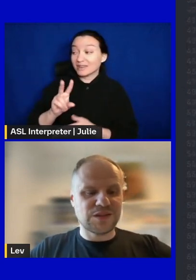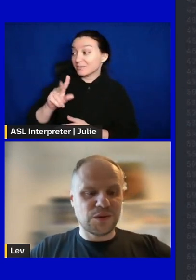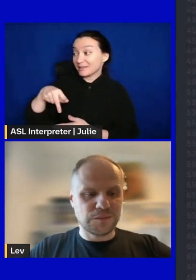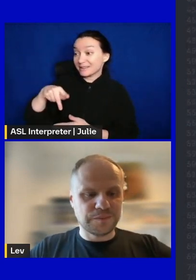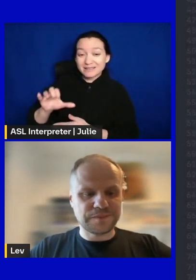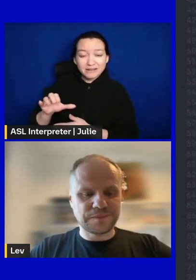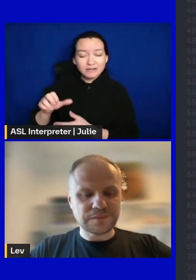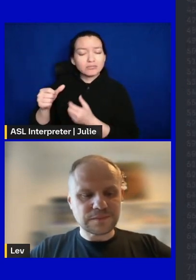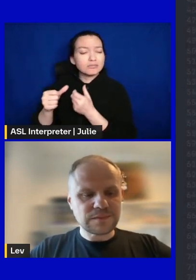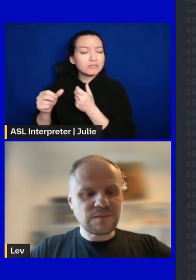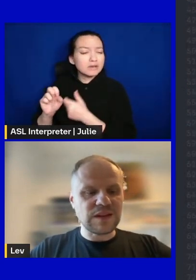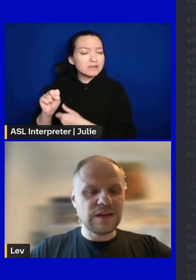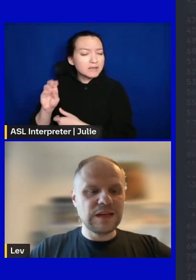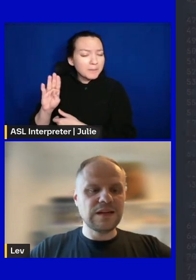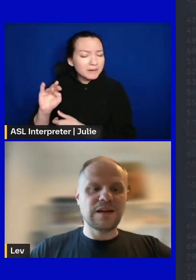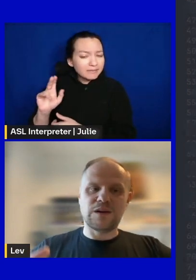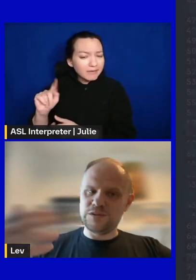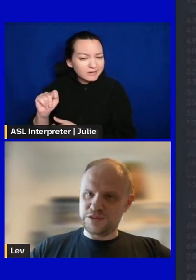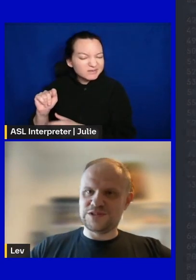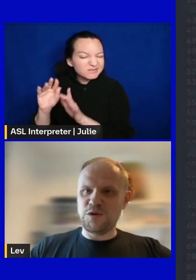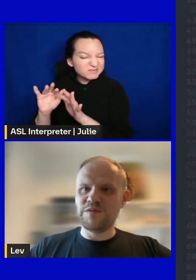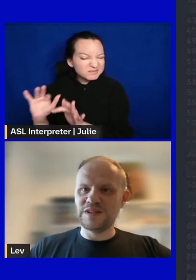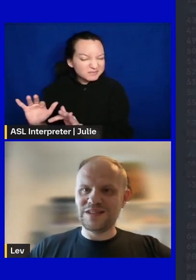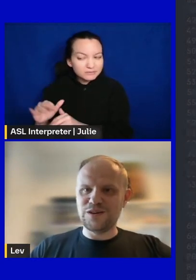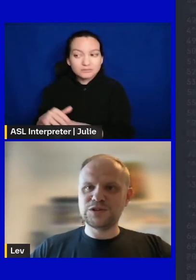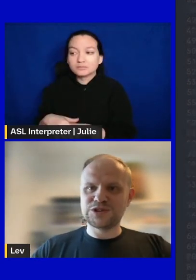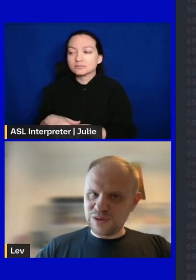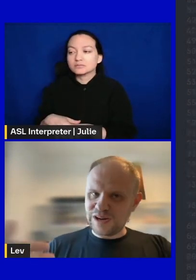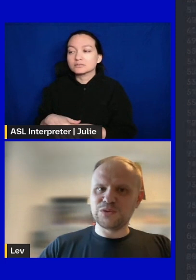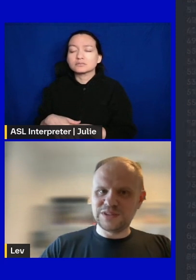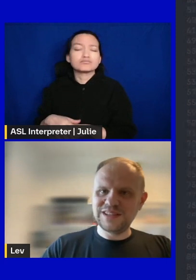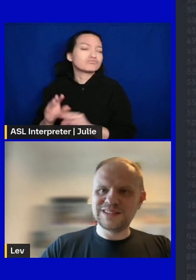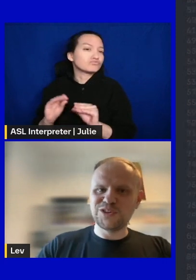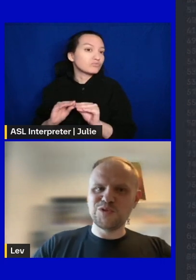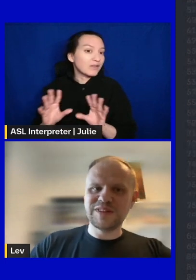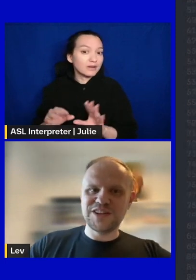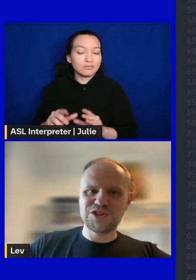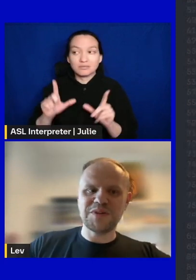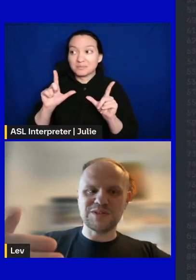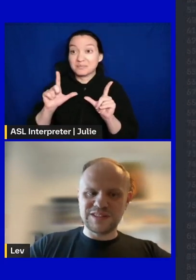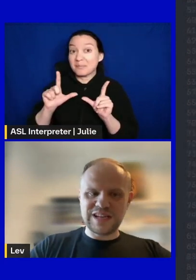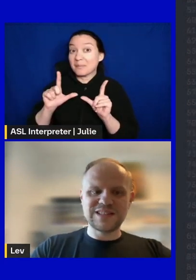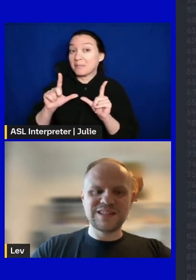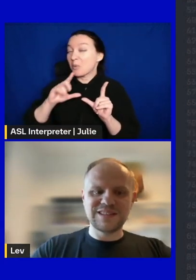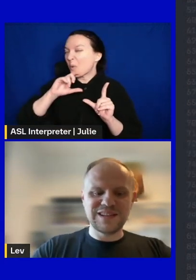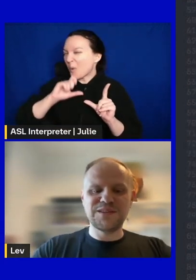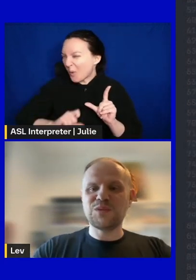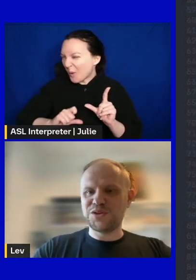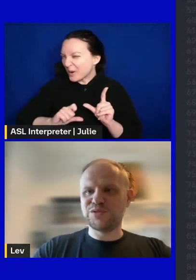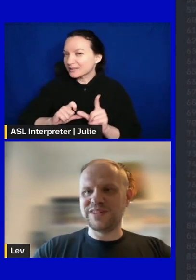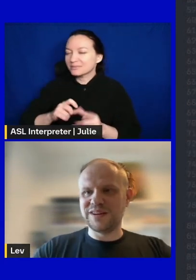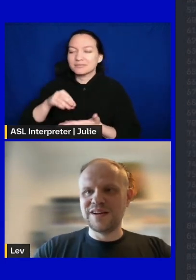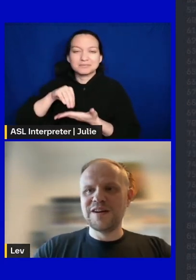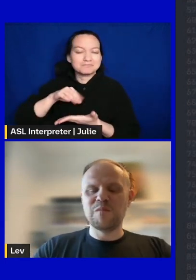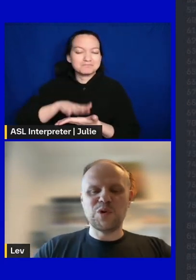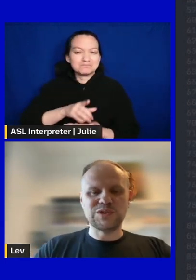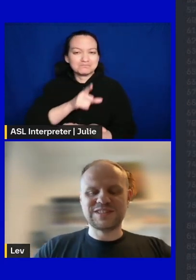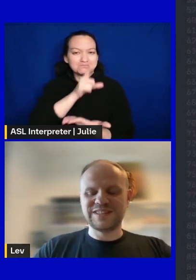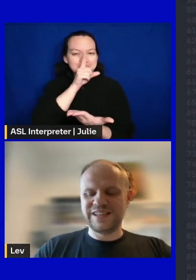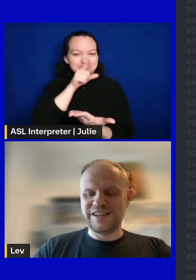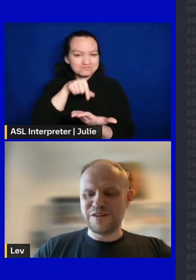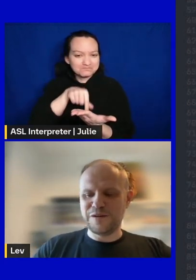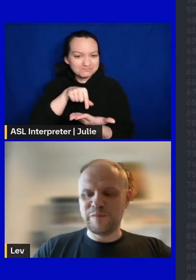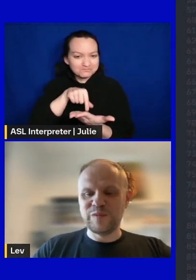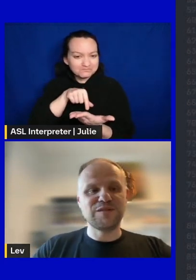subnet and so on. Now, there's obviously also outdated documentation because it doesn't contain one of the